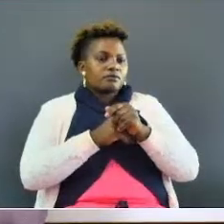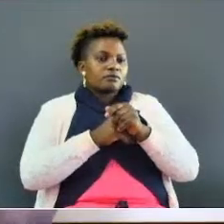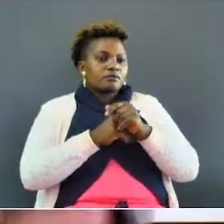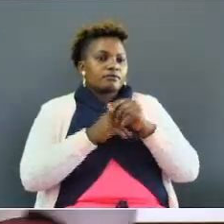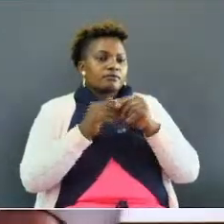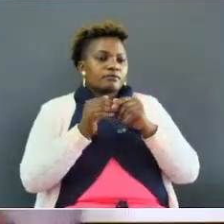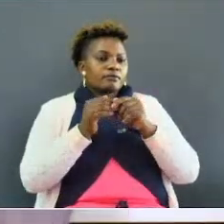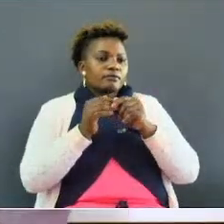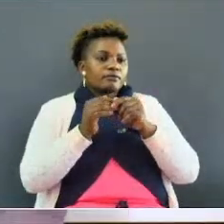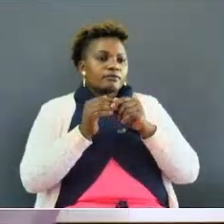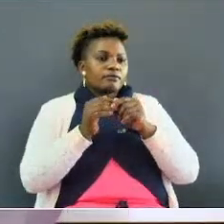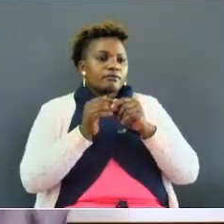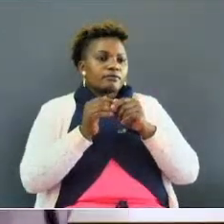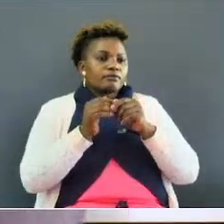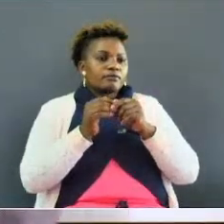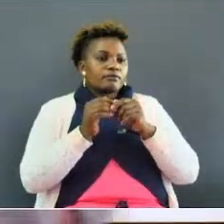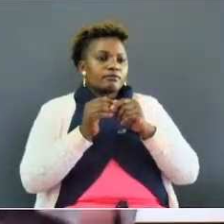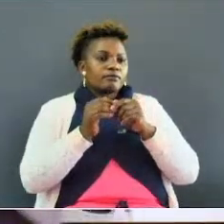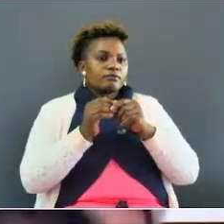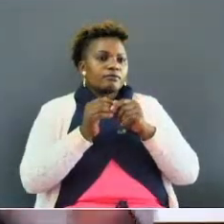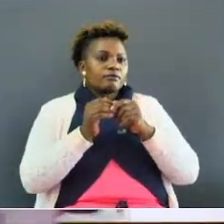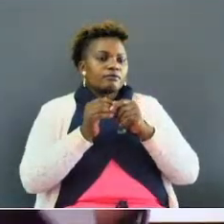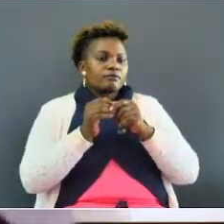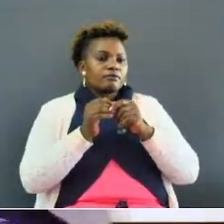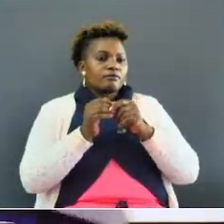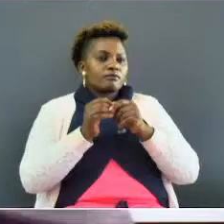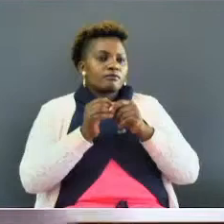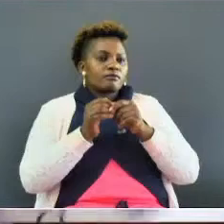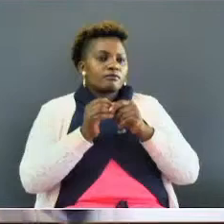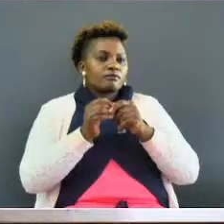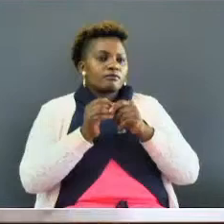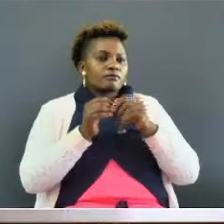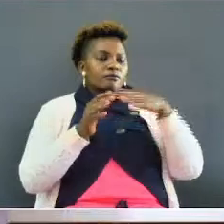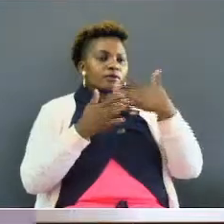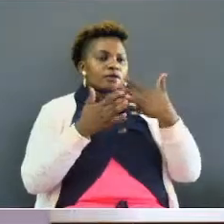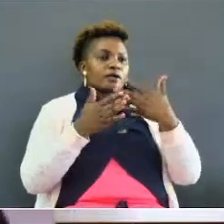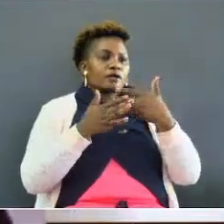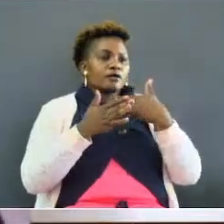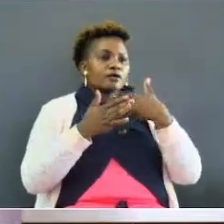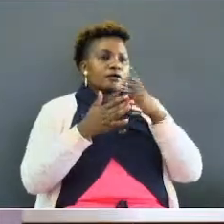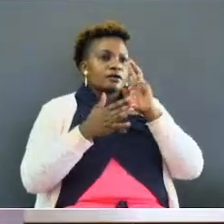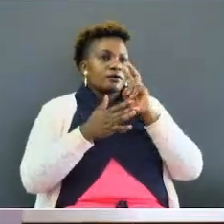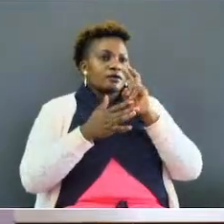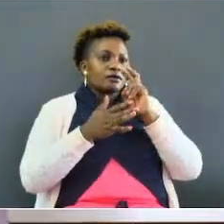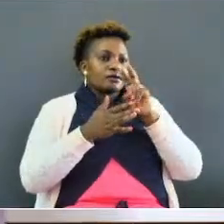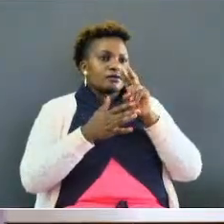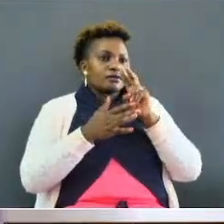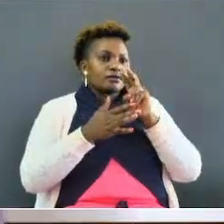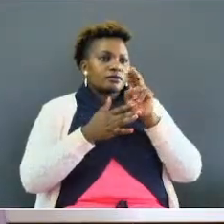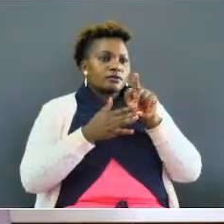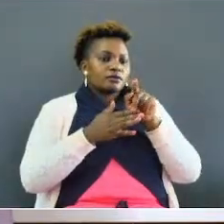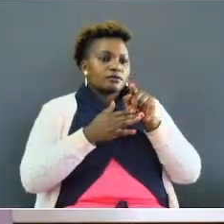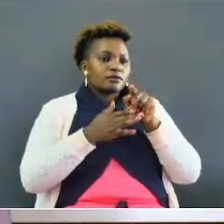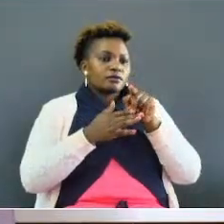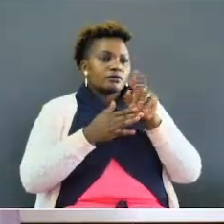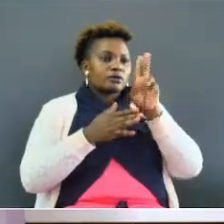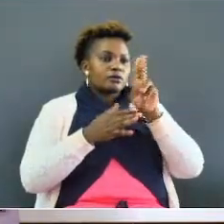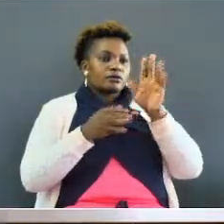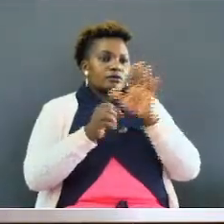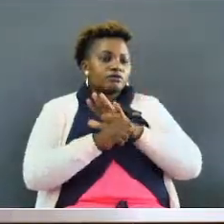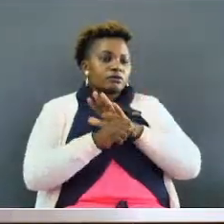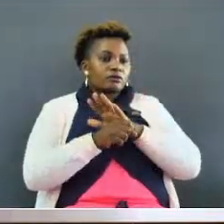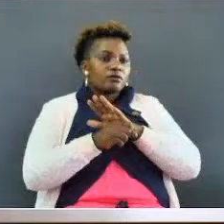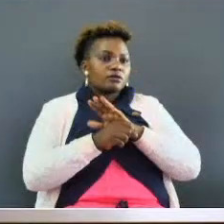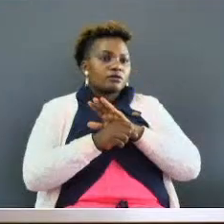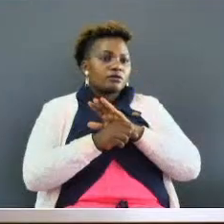oximeter. An oximeter is, all of you, I'm sure you are familiar with this gadget. It is very useful.